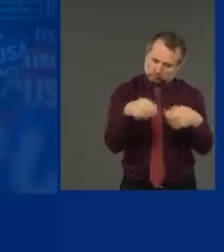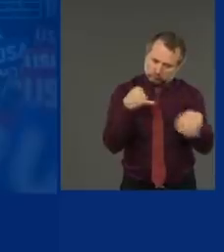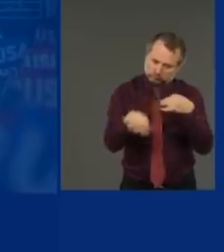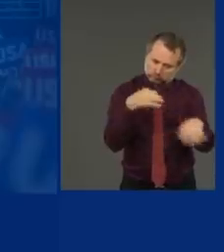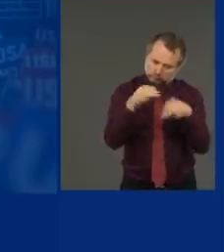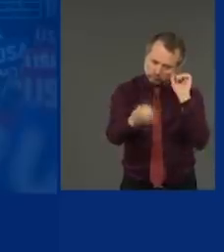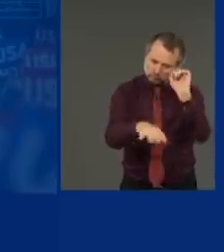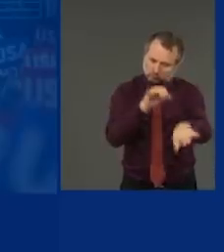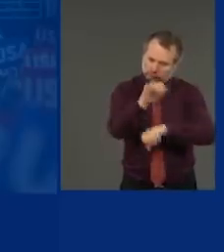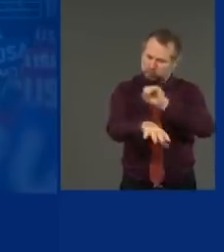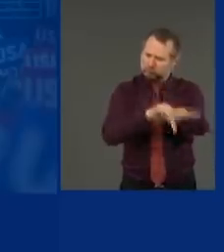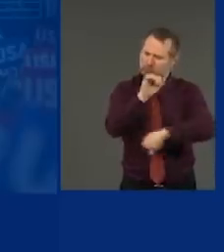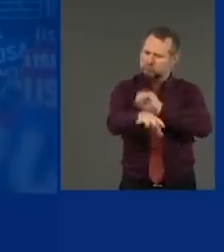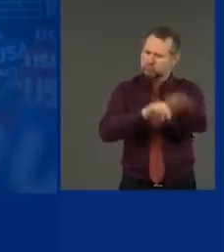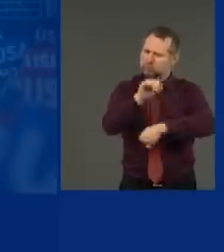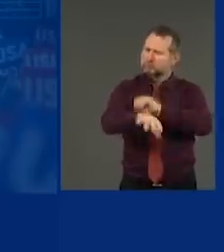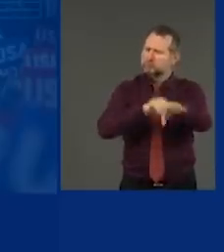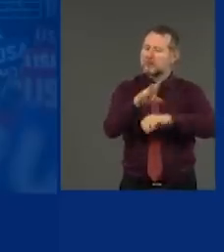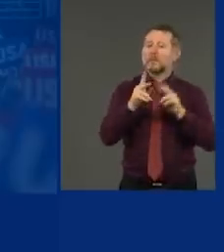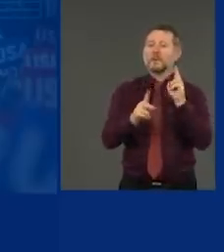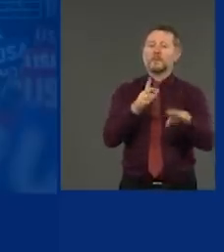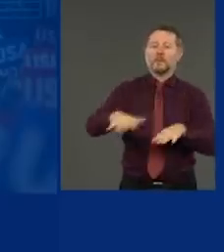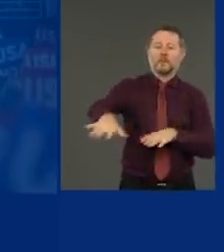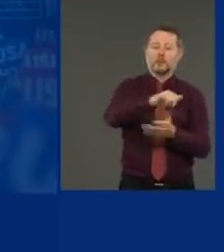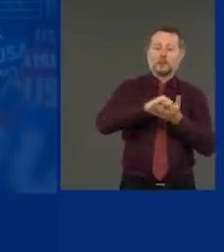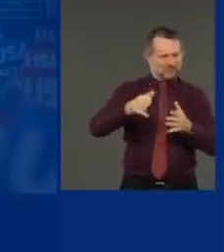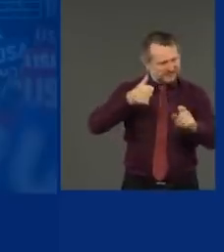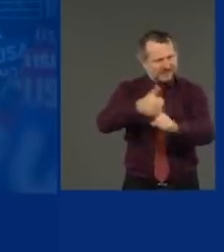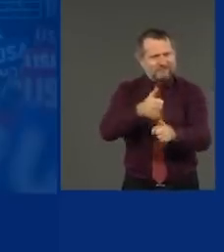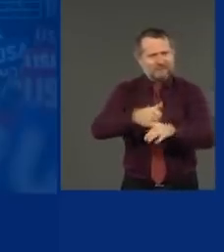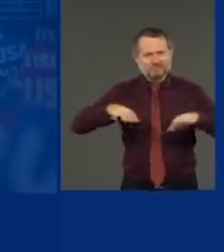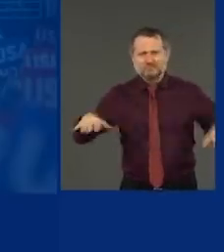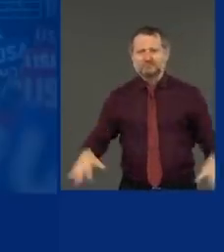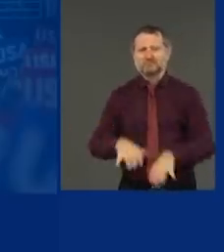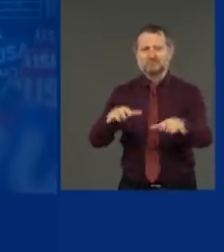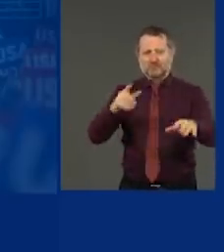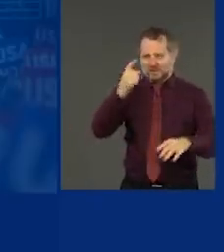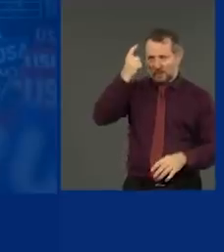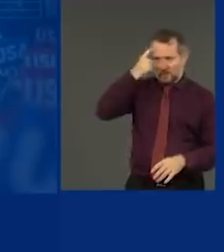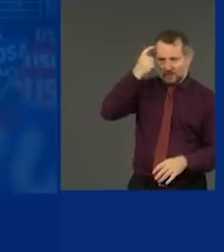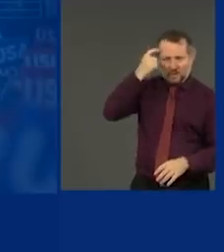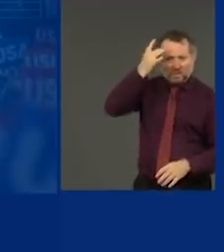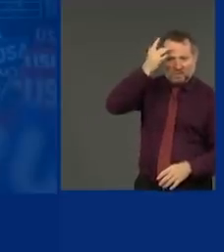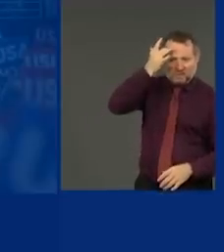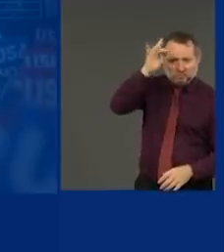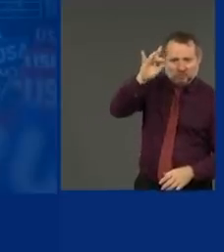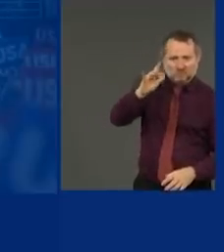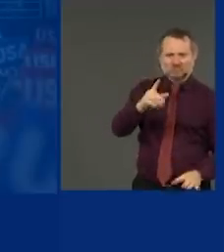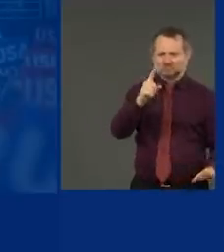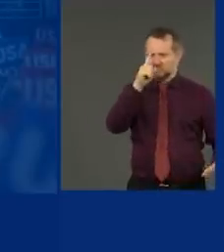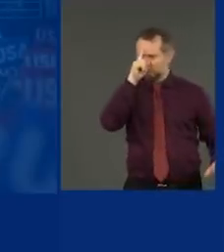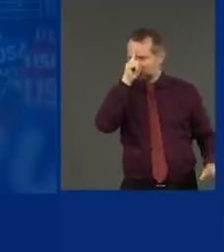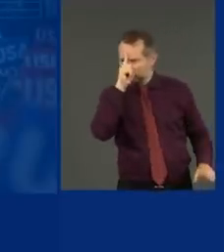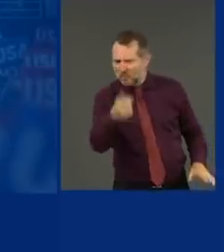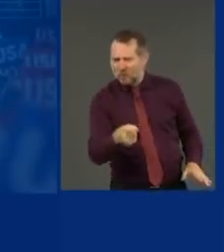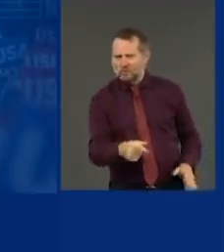people acted intelligently, and they were smart, and they acted as a community. You